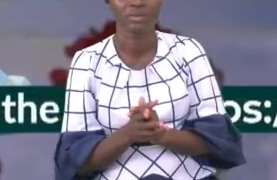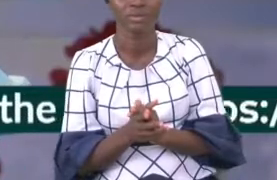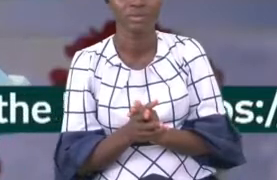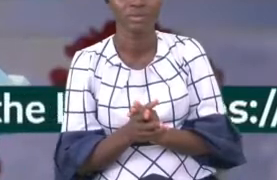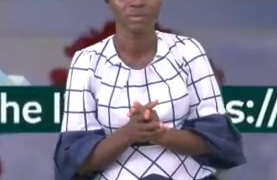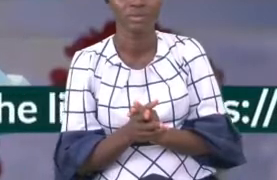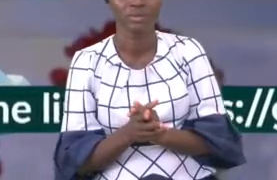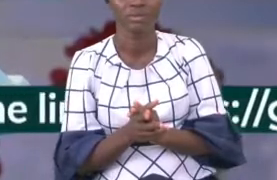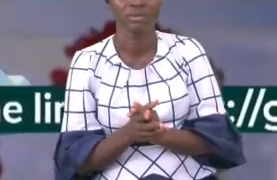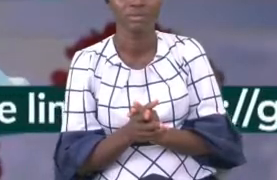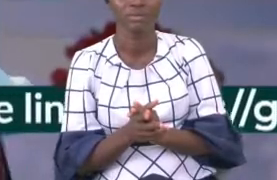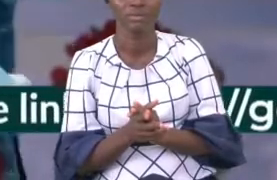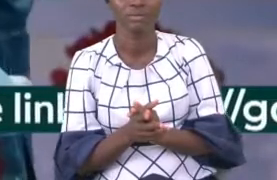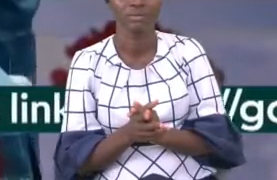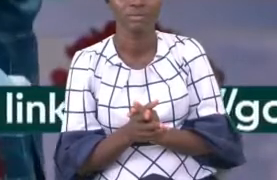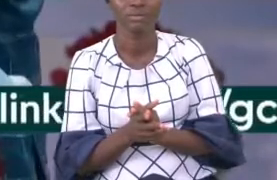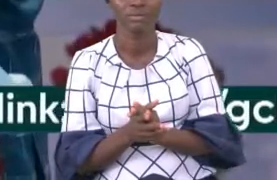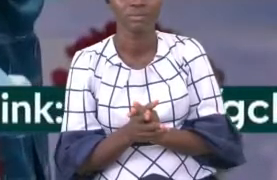to the right.